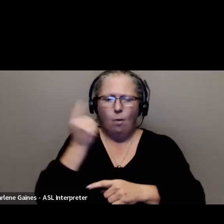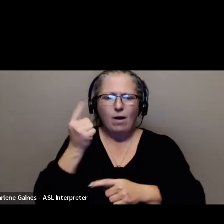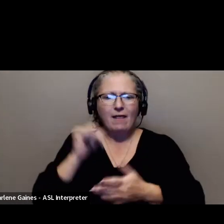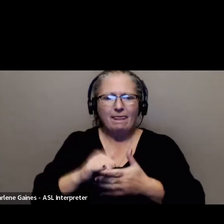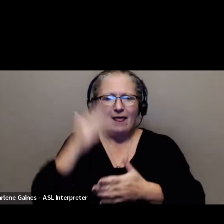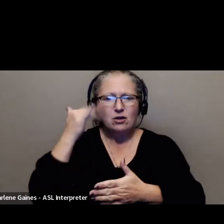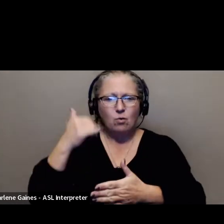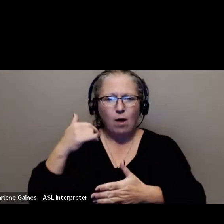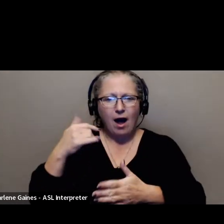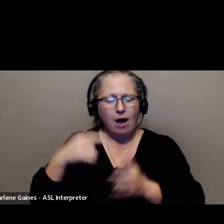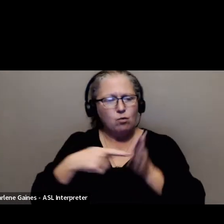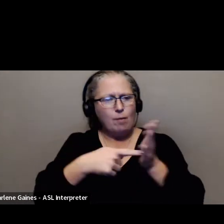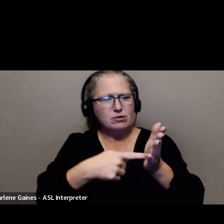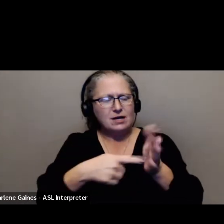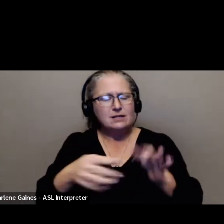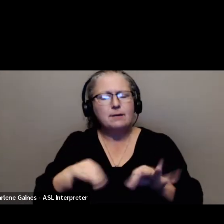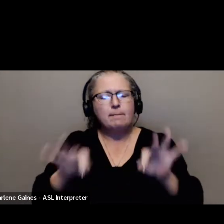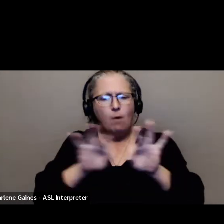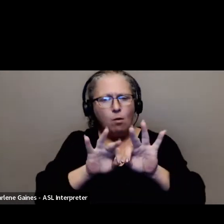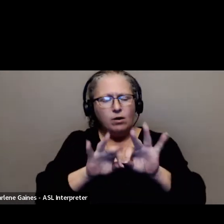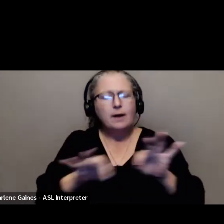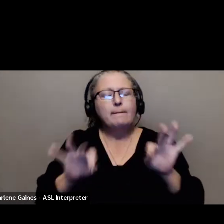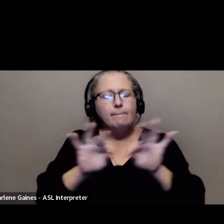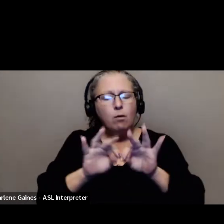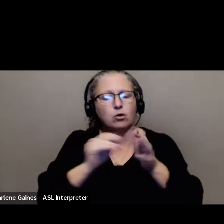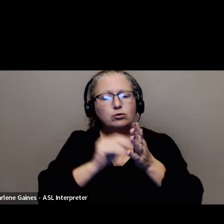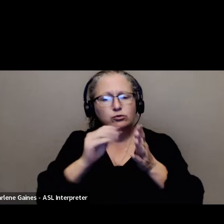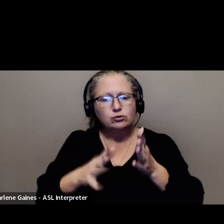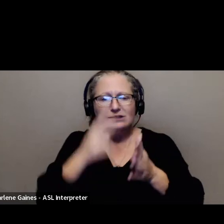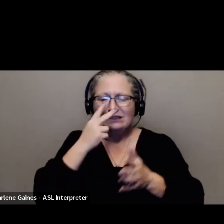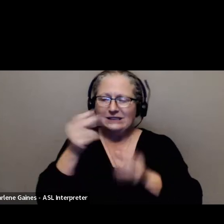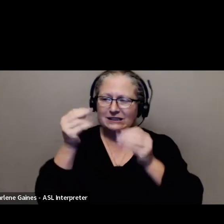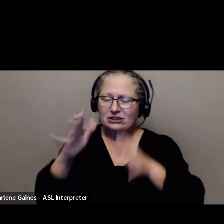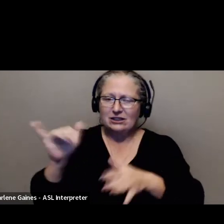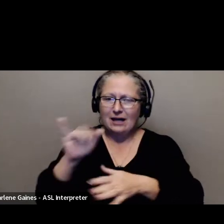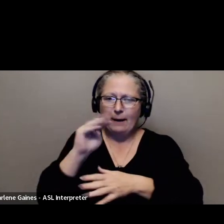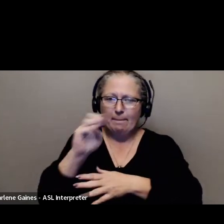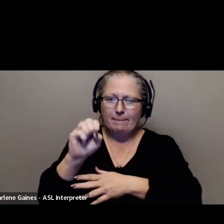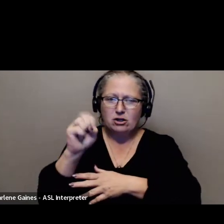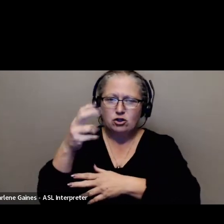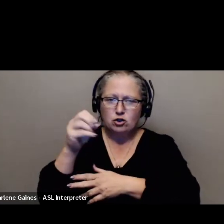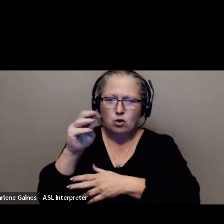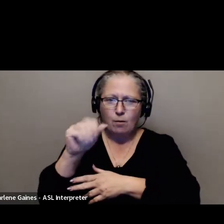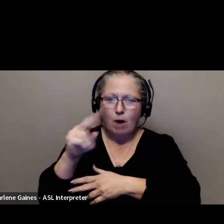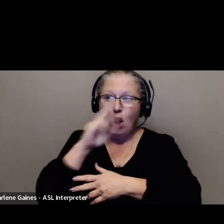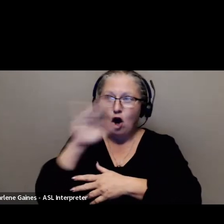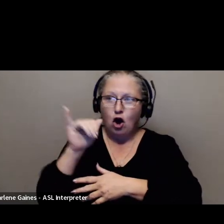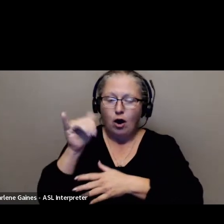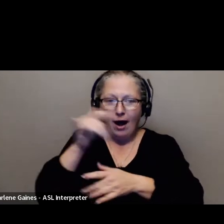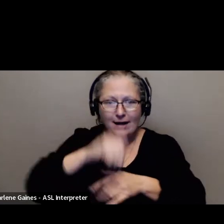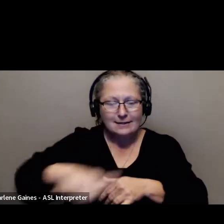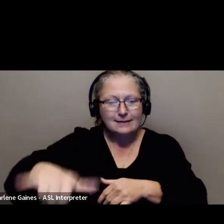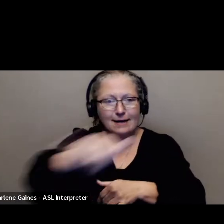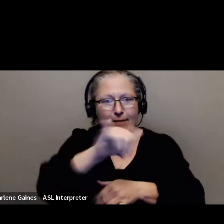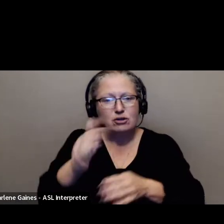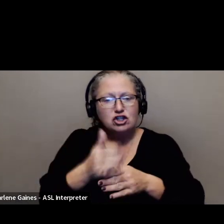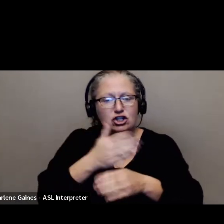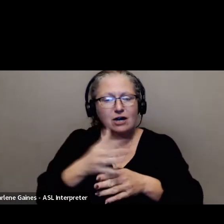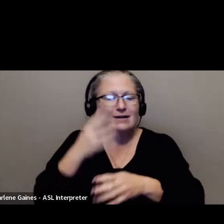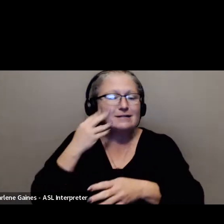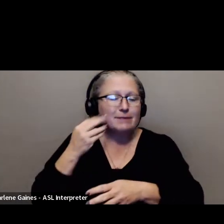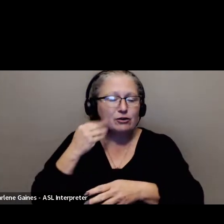why representation matters. It's so important that students see teachers like Ms. Shoman, who look like them and have shared